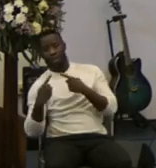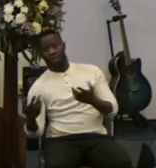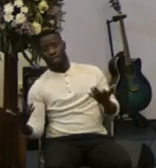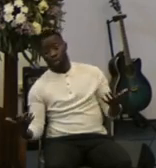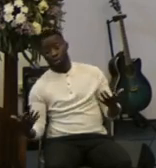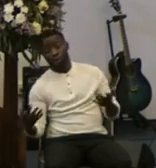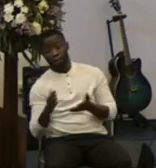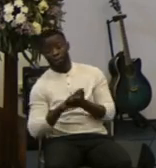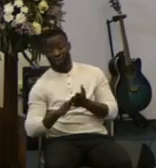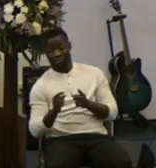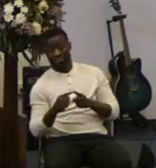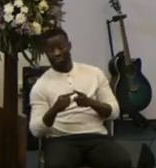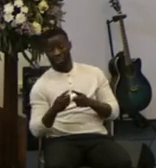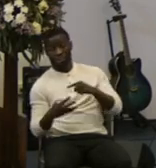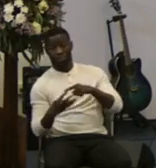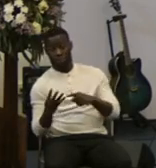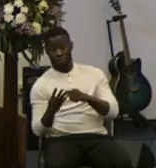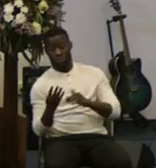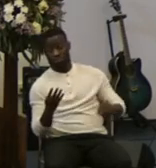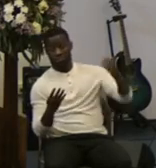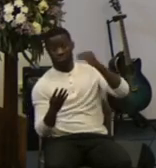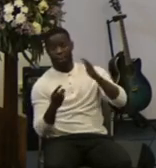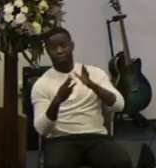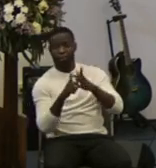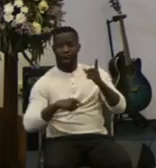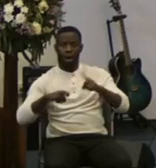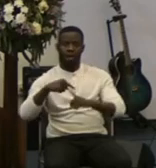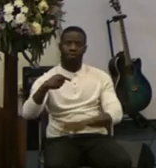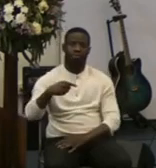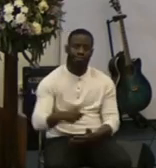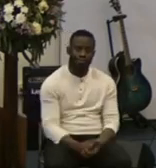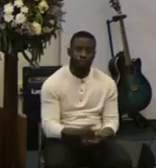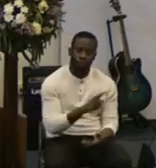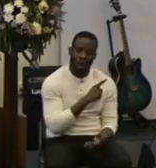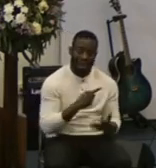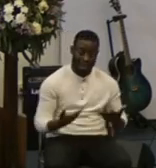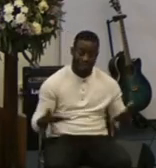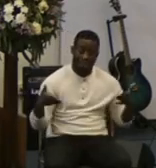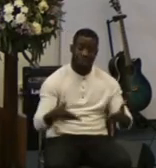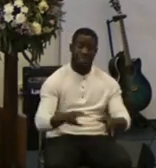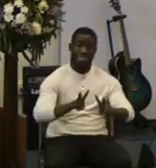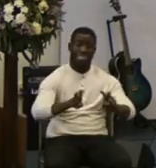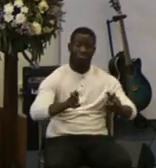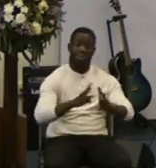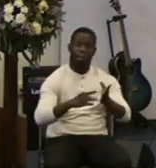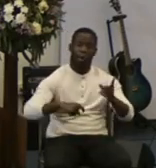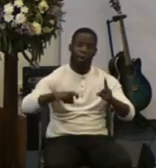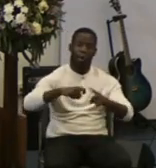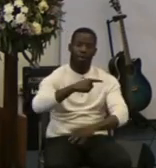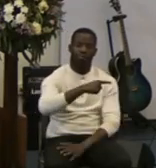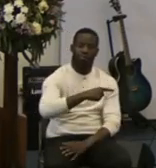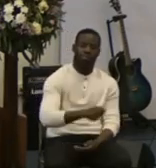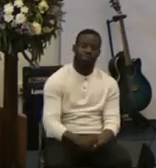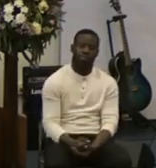gospels. So it's apt that we should be looking at this fascinating little gospel. Now remember, I've told